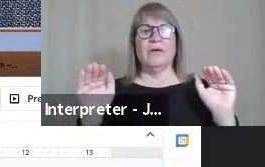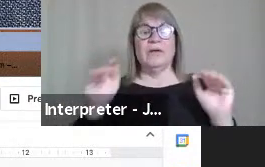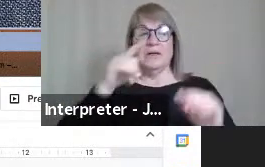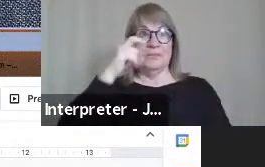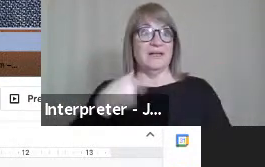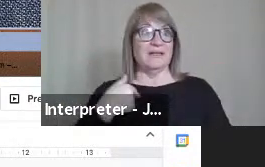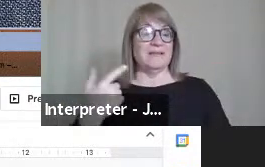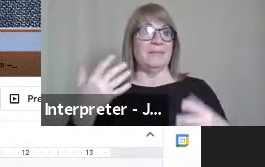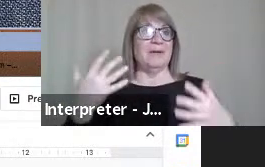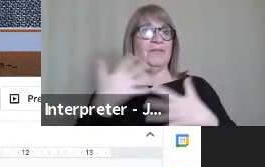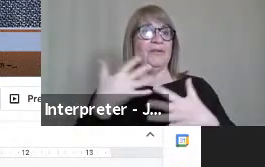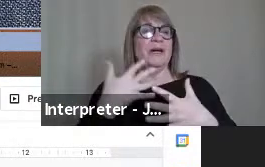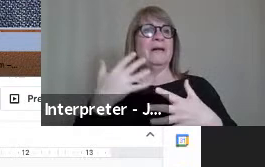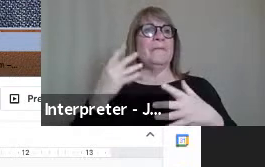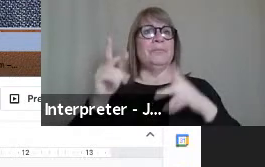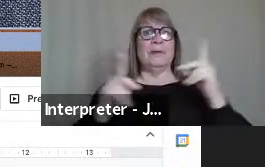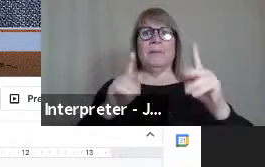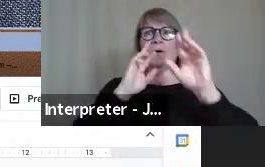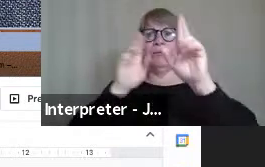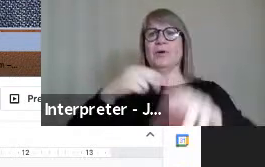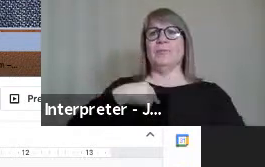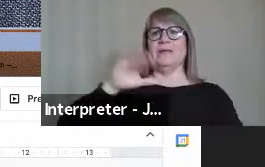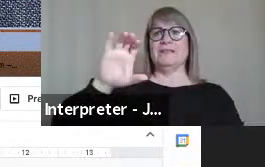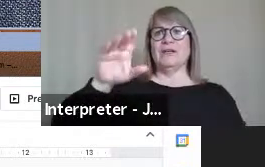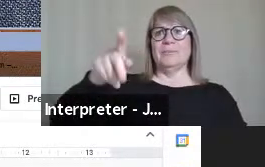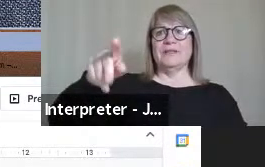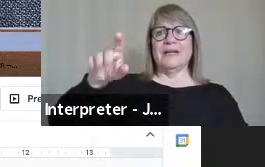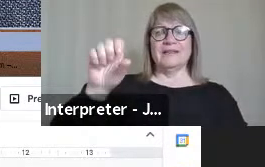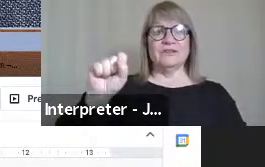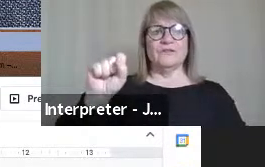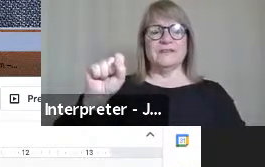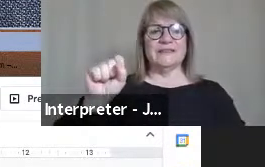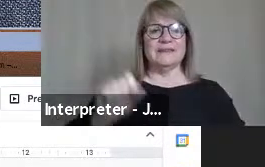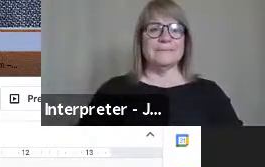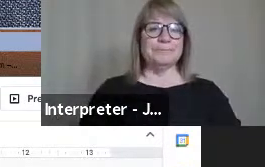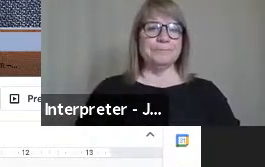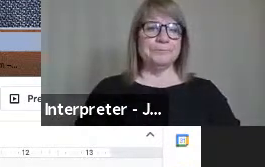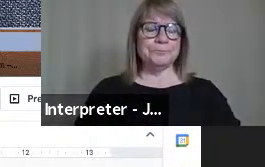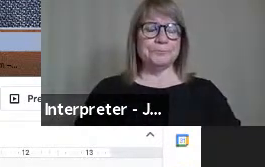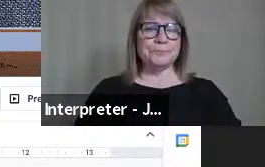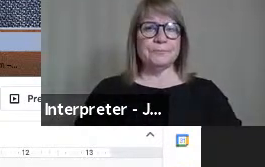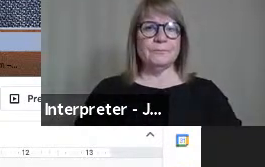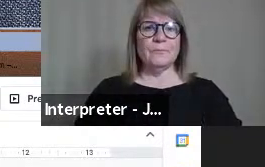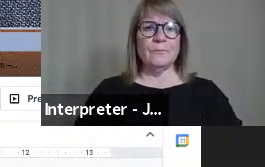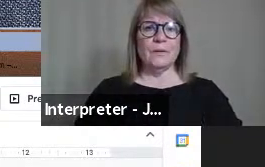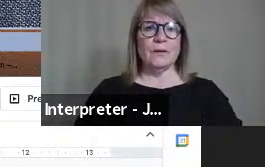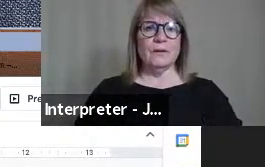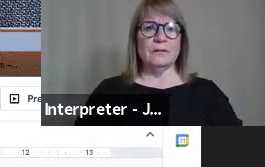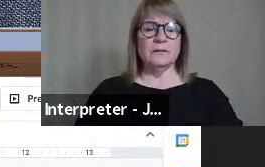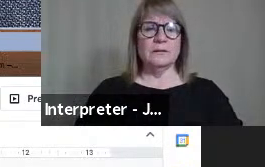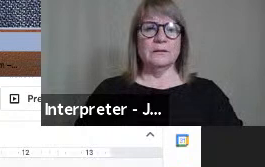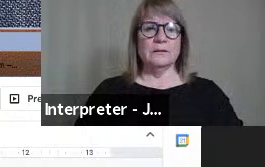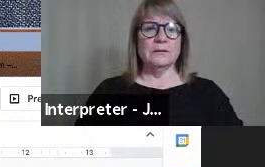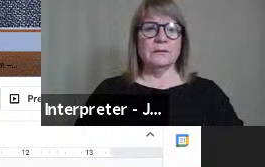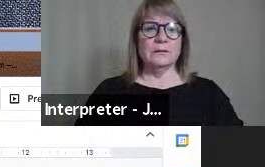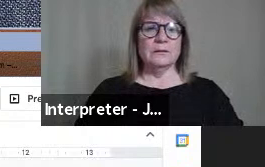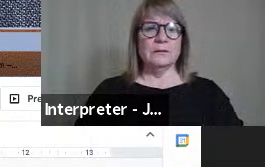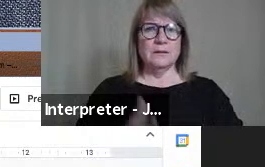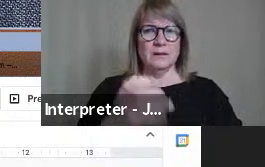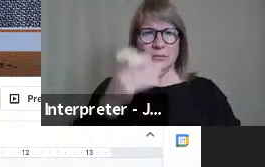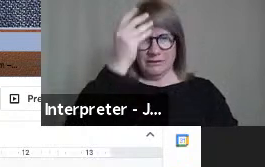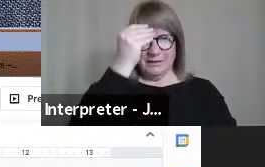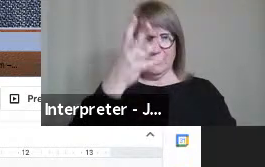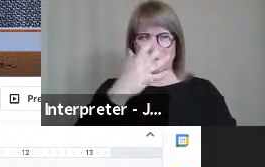to cps you know i over this this you know i want to talk to you all about this and share with y'all my